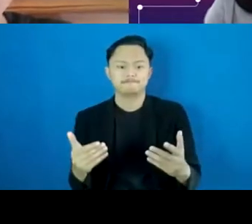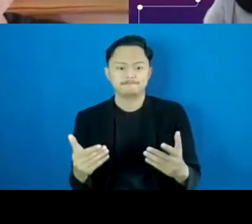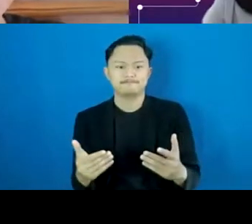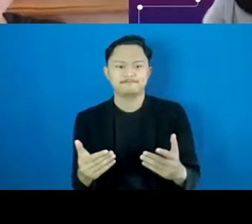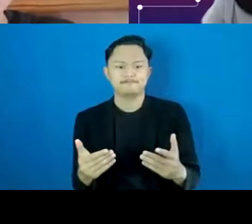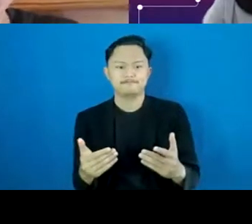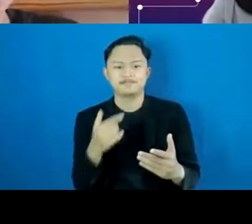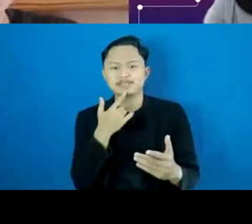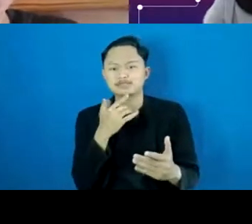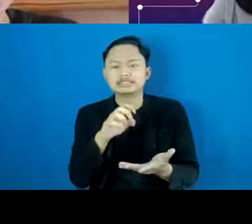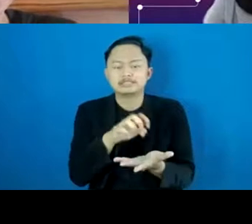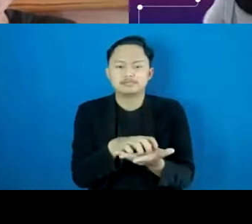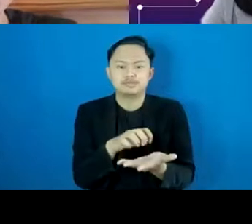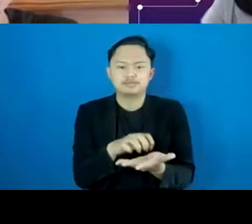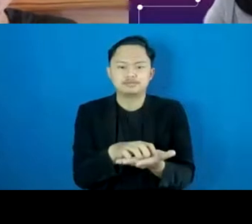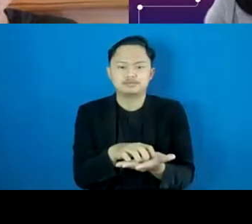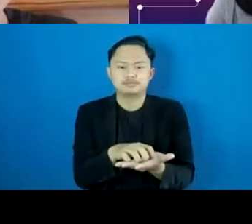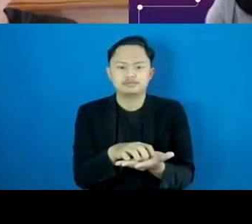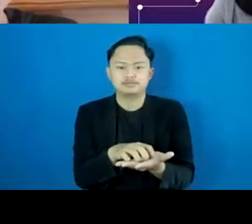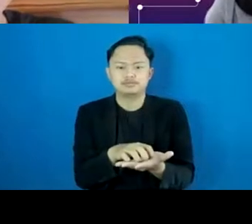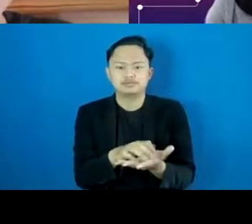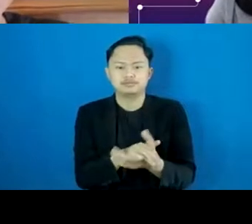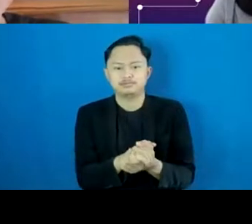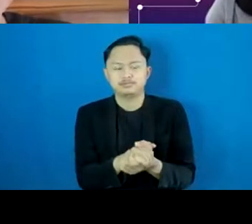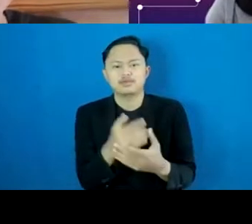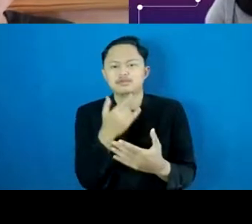replaced? Probably, Vikrant, you may answer first.